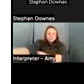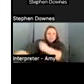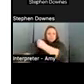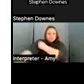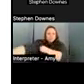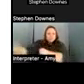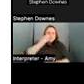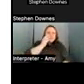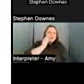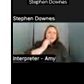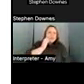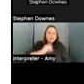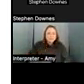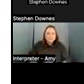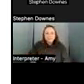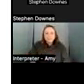uh